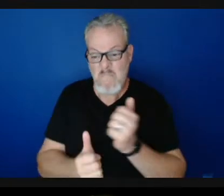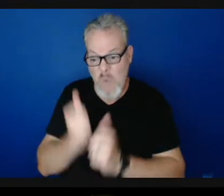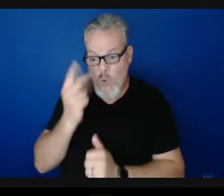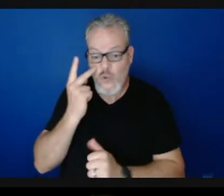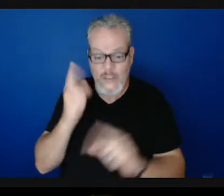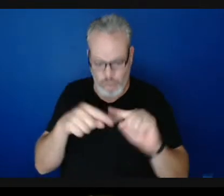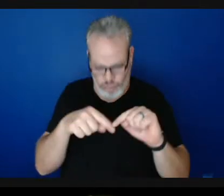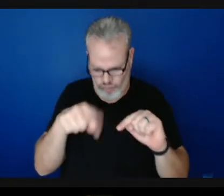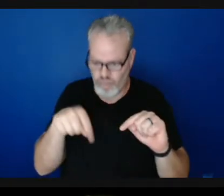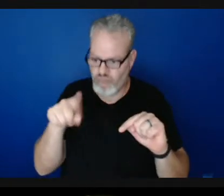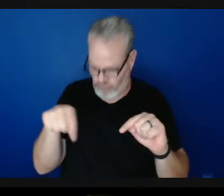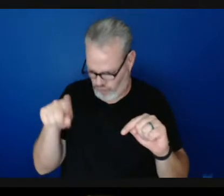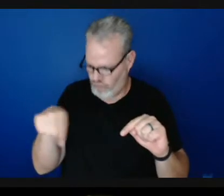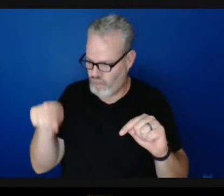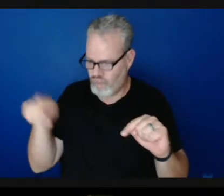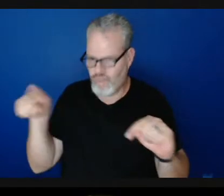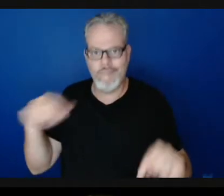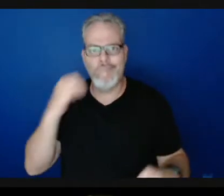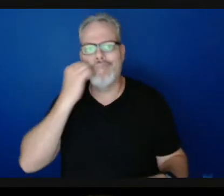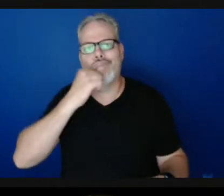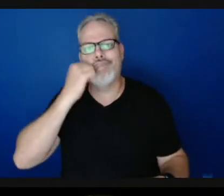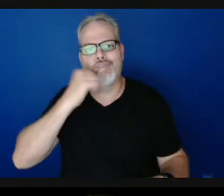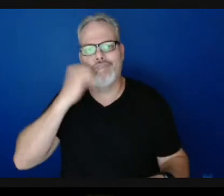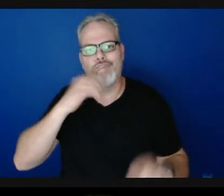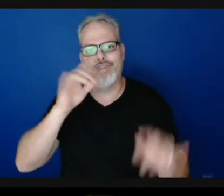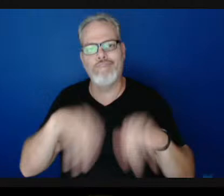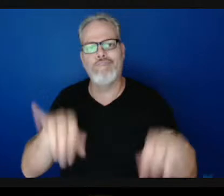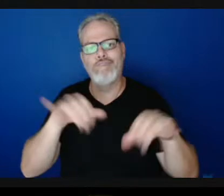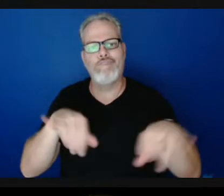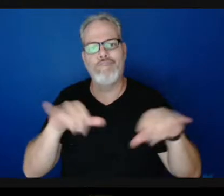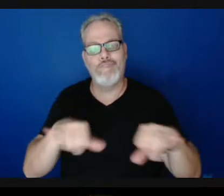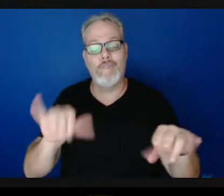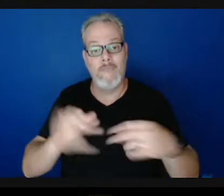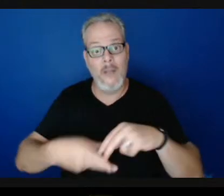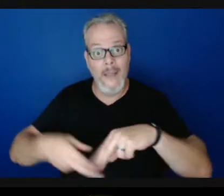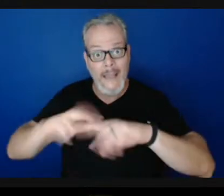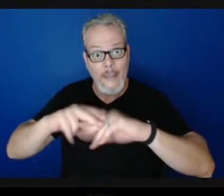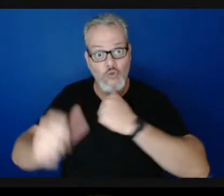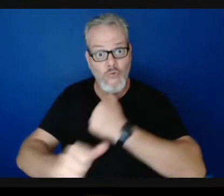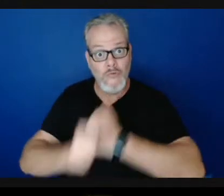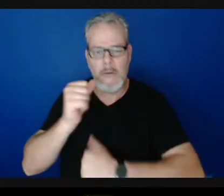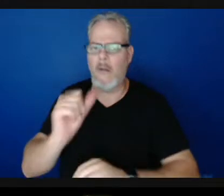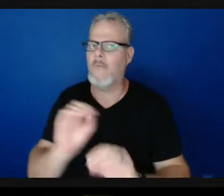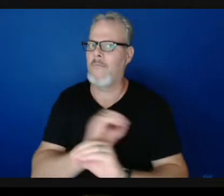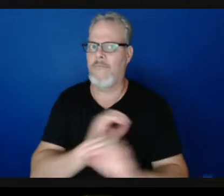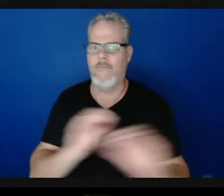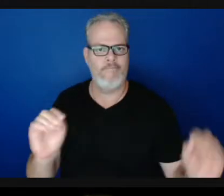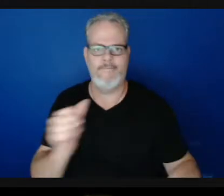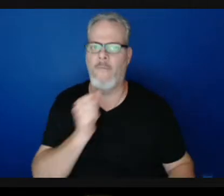no other indication of increased threat to people on a lower East Rift. So the rest easy for now.